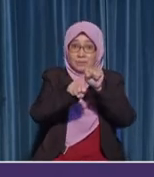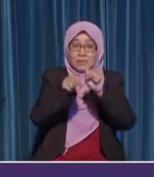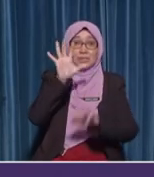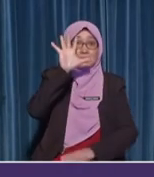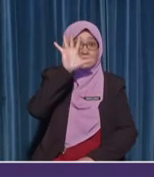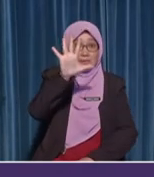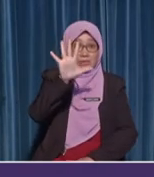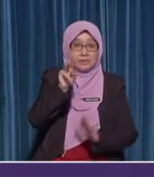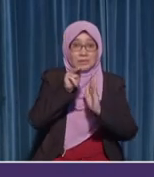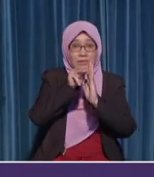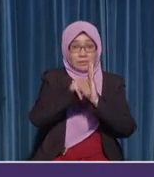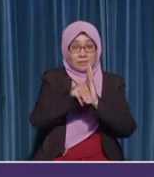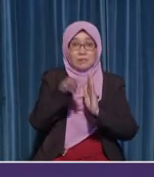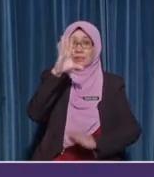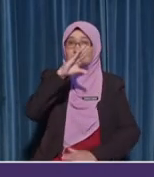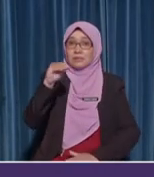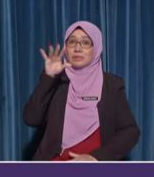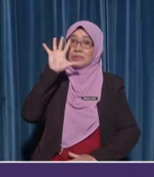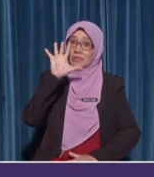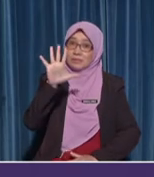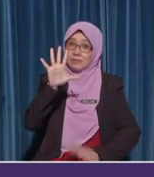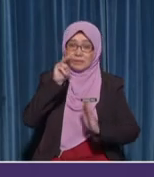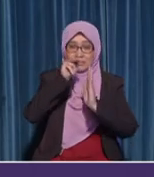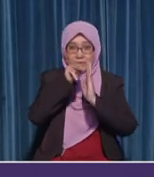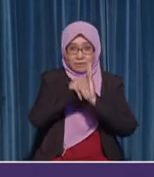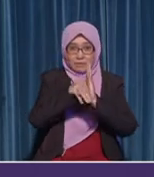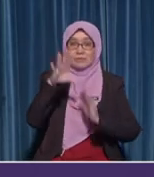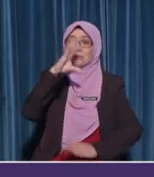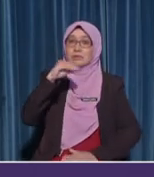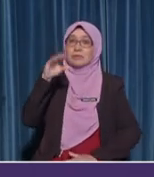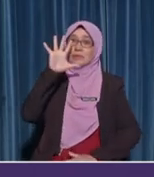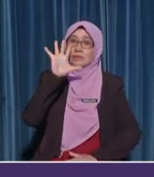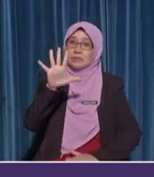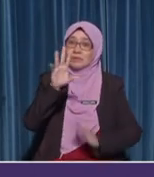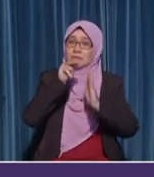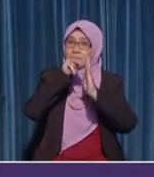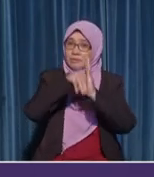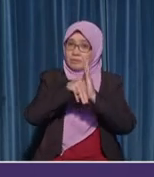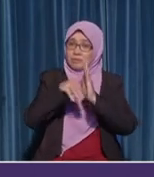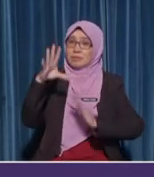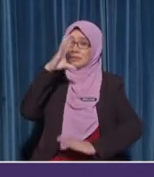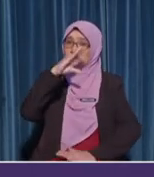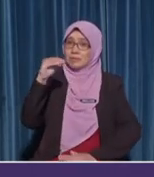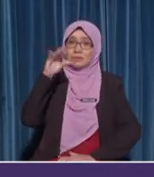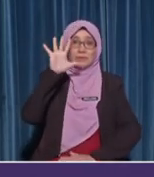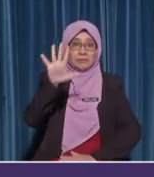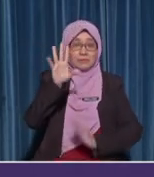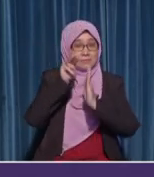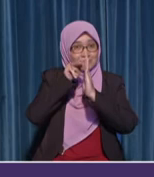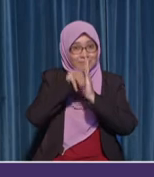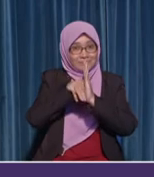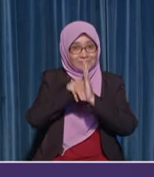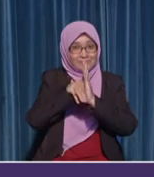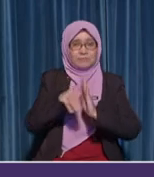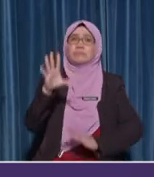5 minutes, and 5 minutes, and 5 minutes, and 5 minutes,